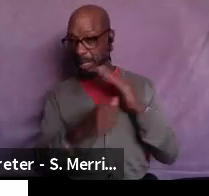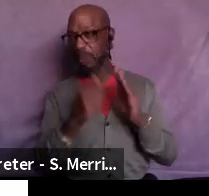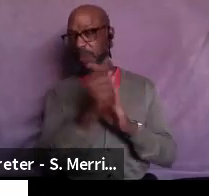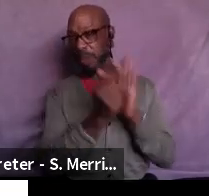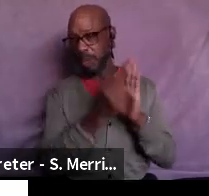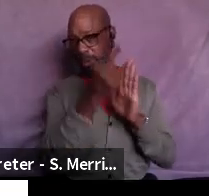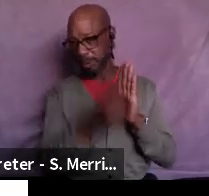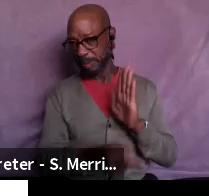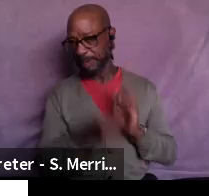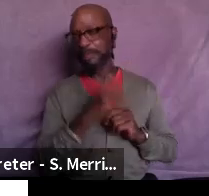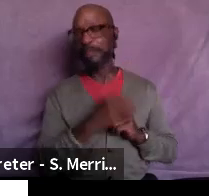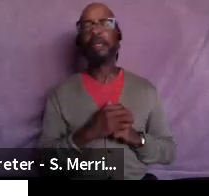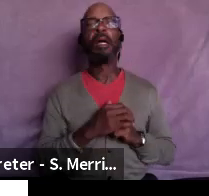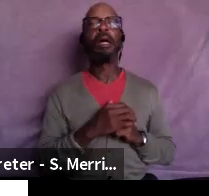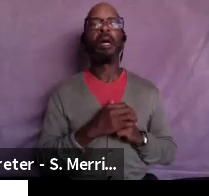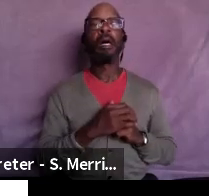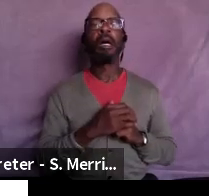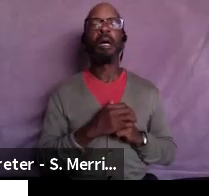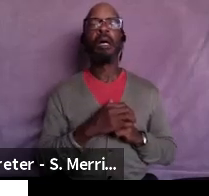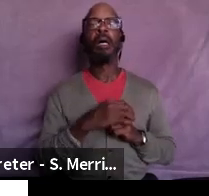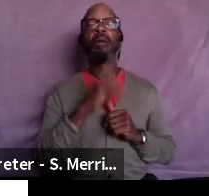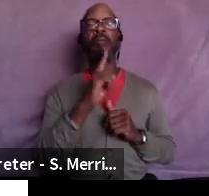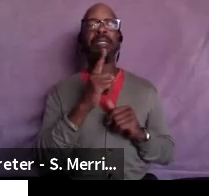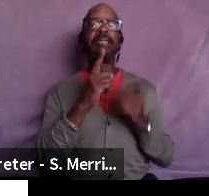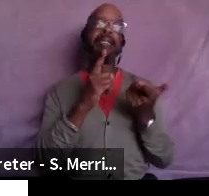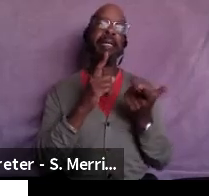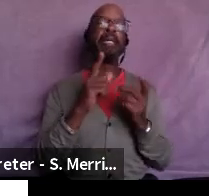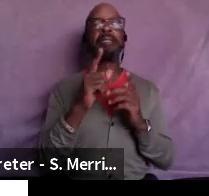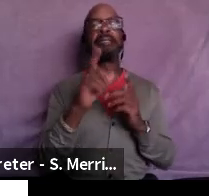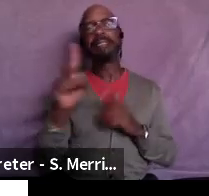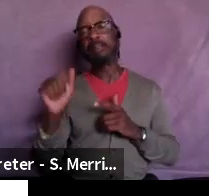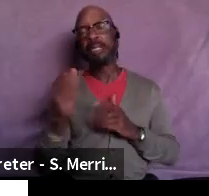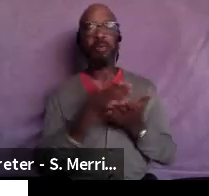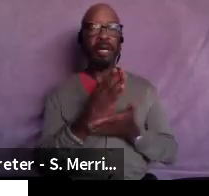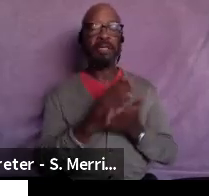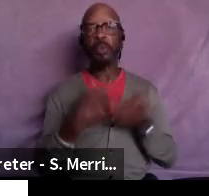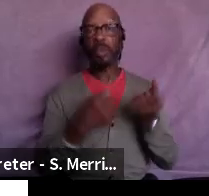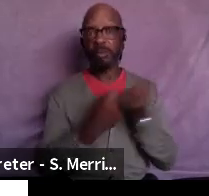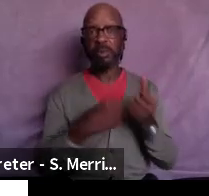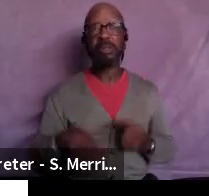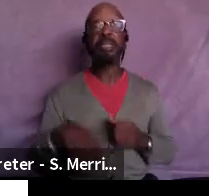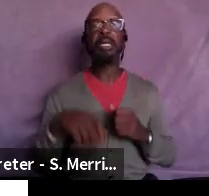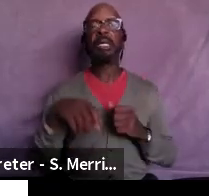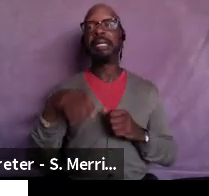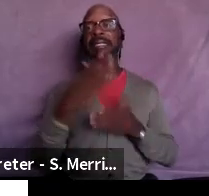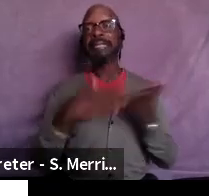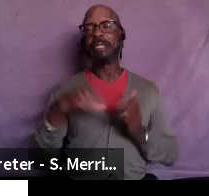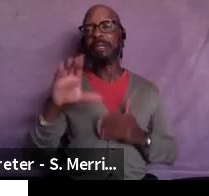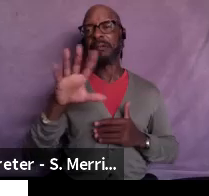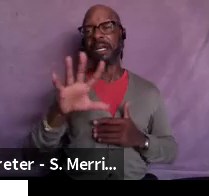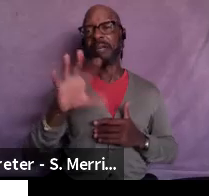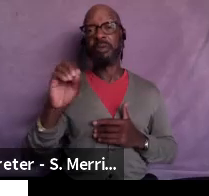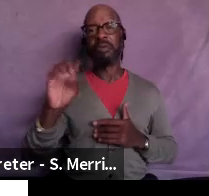So with regards to specifically to disability rights, the laws that we enforce are Section 504 of the Rehabilitation Act